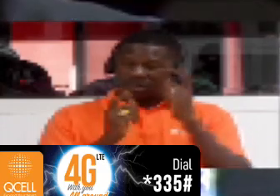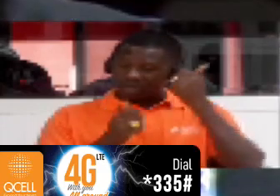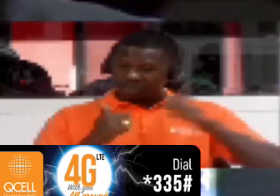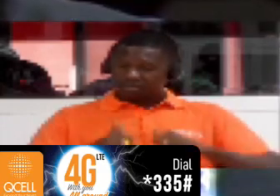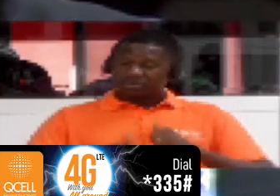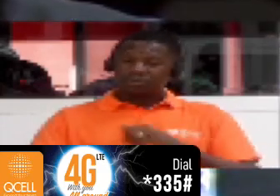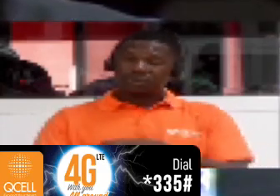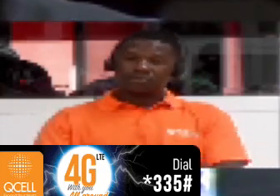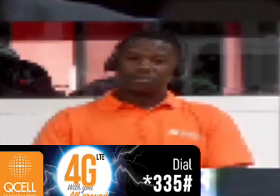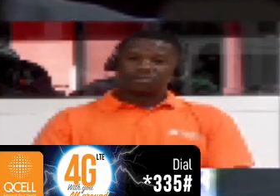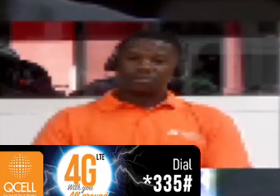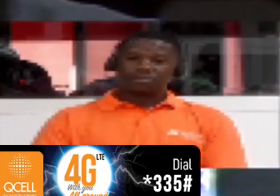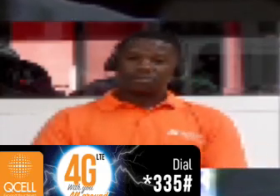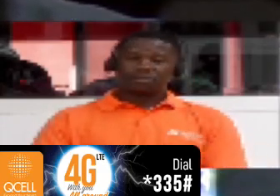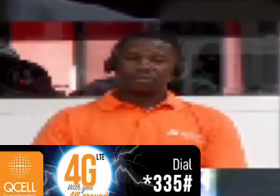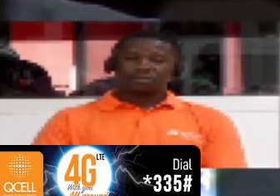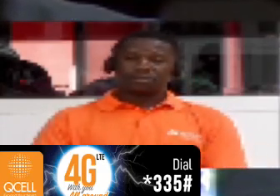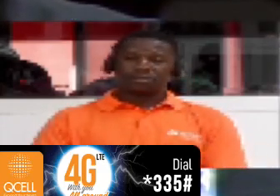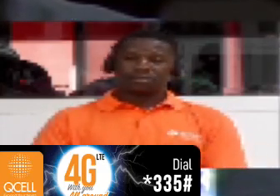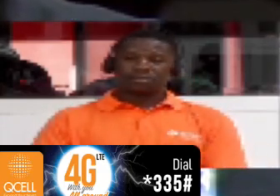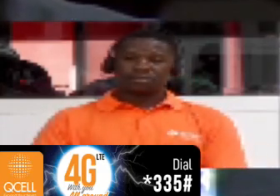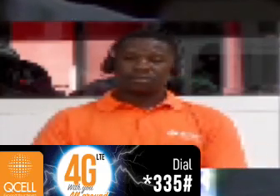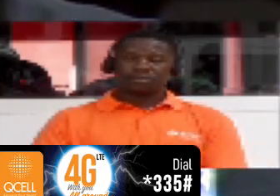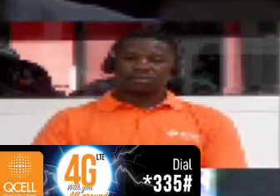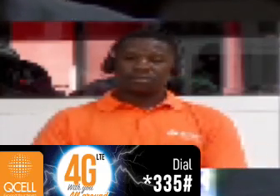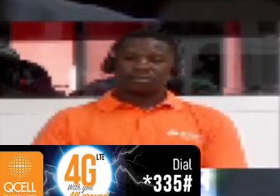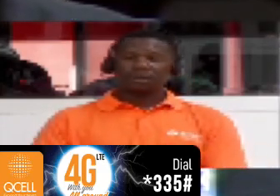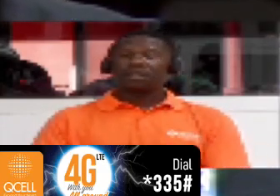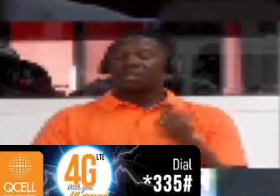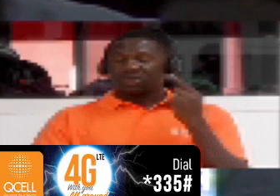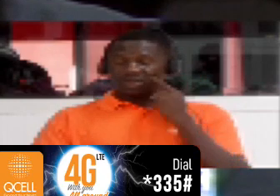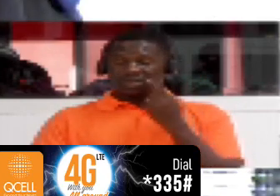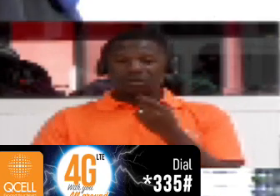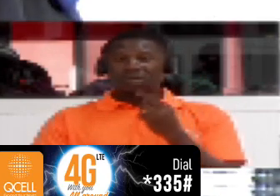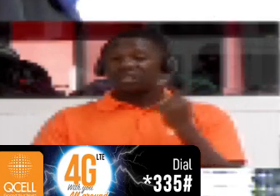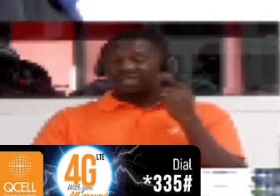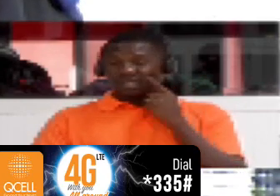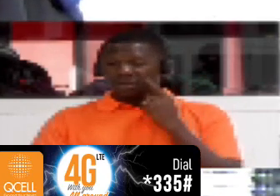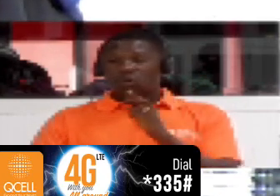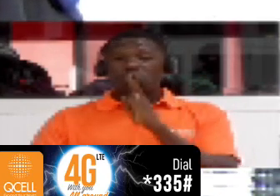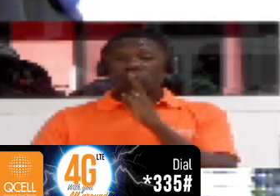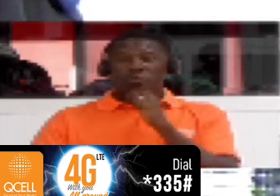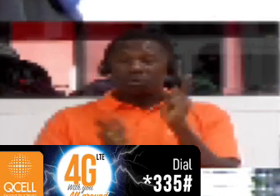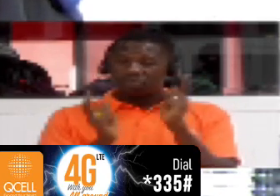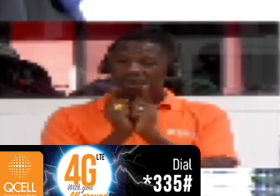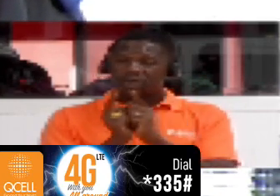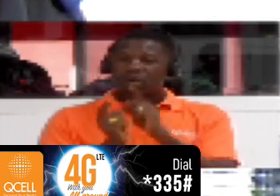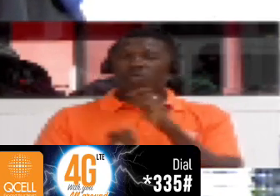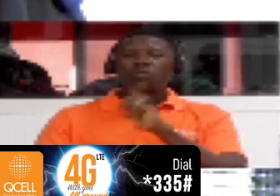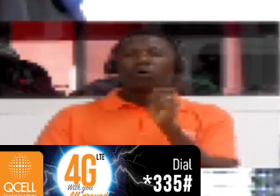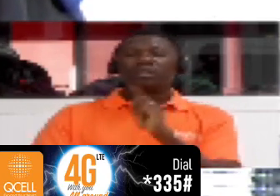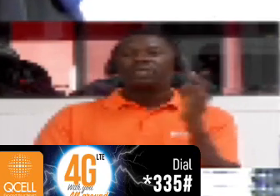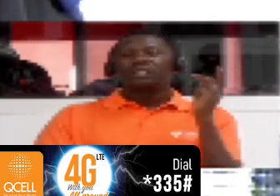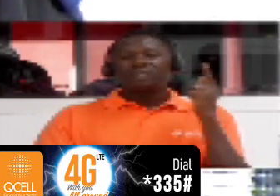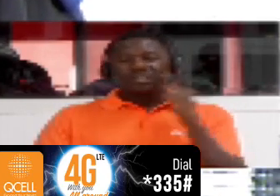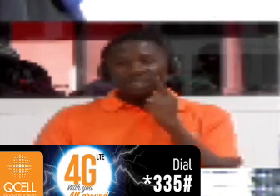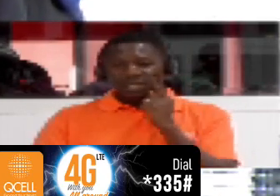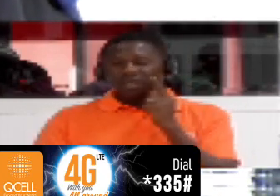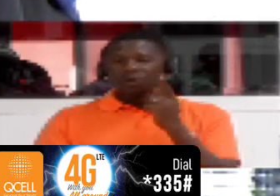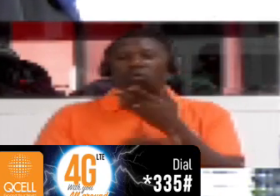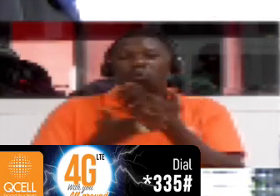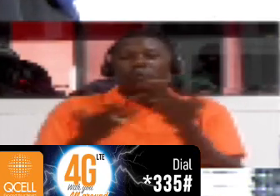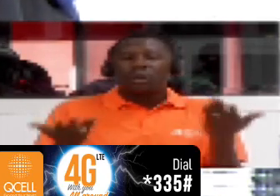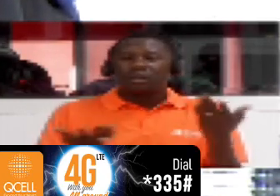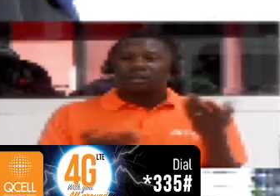Can you tell us on that day who you met and can you tell us what date this was? Ako fo isa lungu fo no nyeng aning inin jumanyo